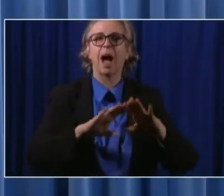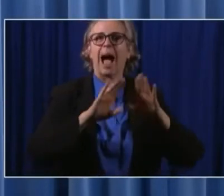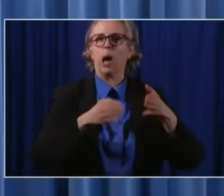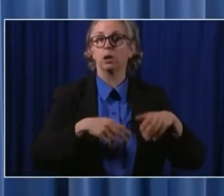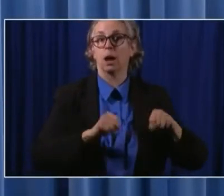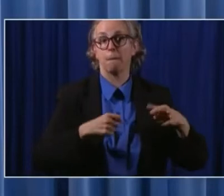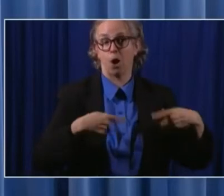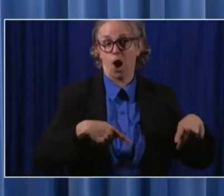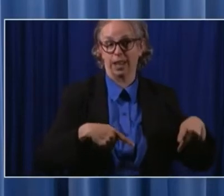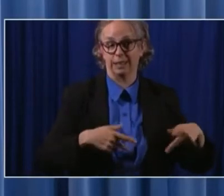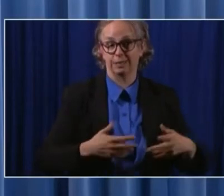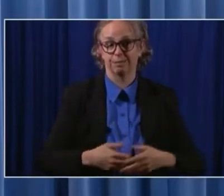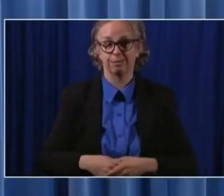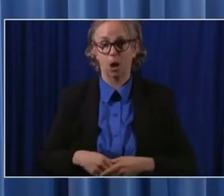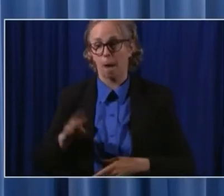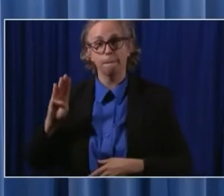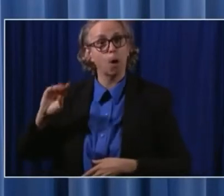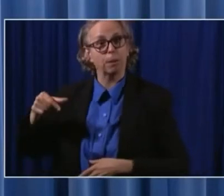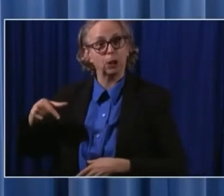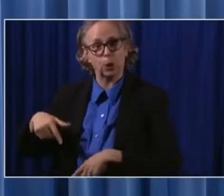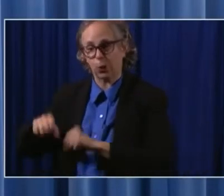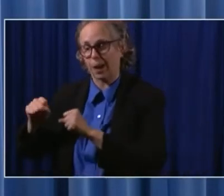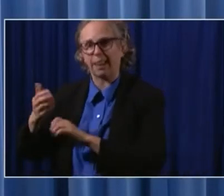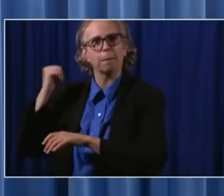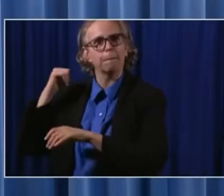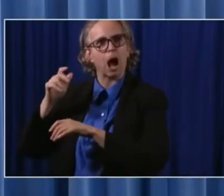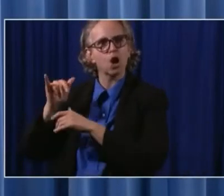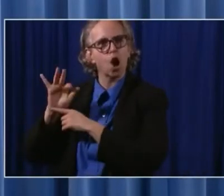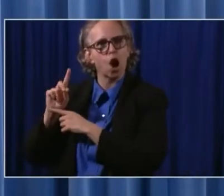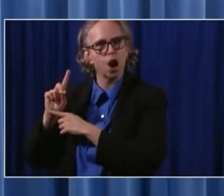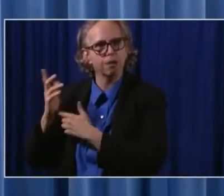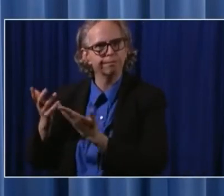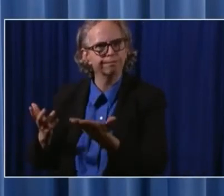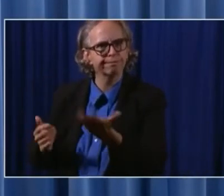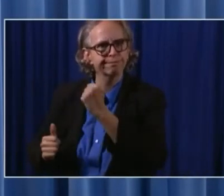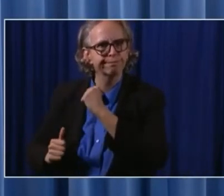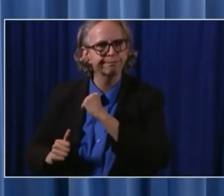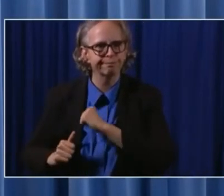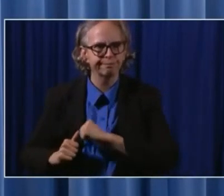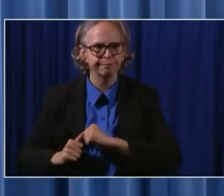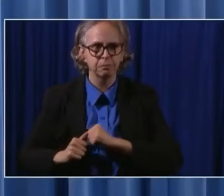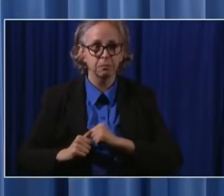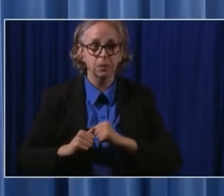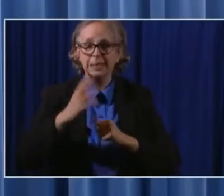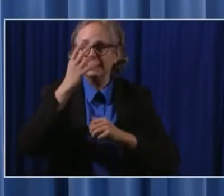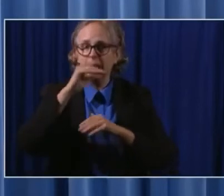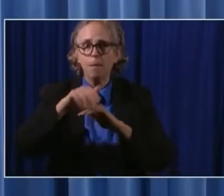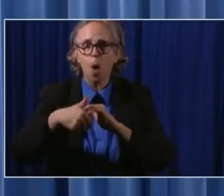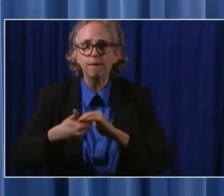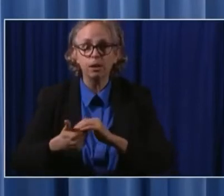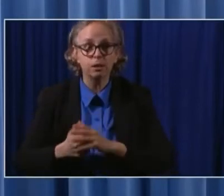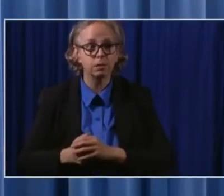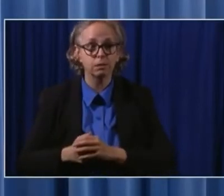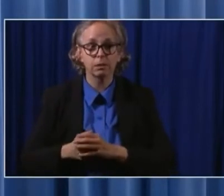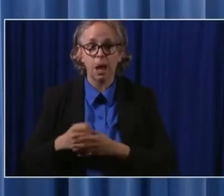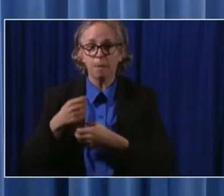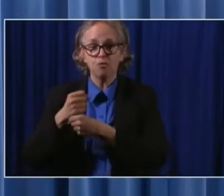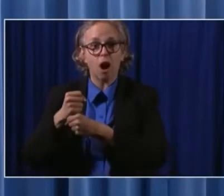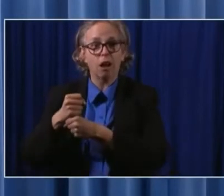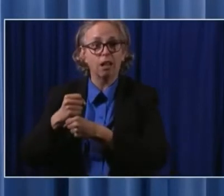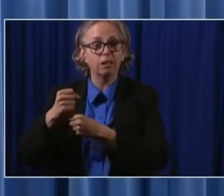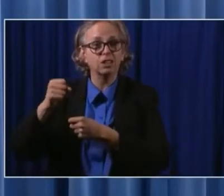backyard, neighborhood get-togethers, children's sleepovers, bridal showers, on and on. In Ashtabula, for